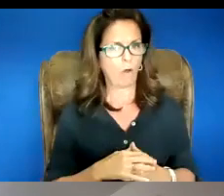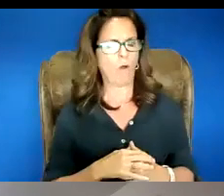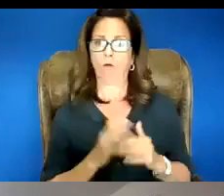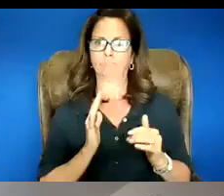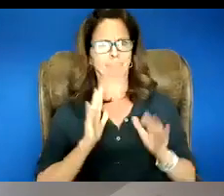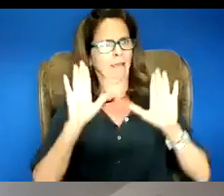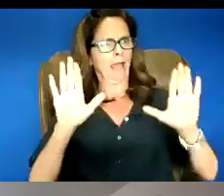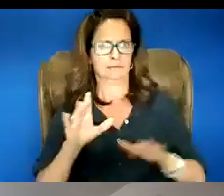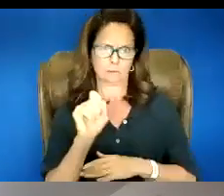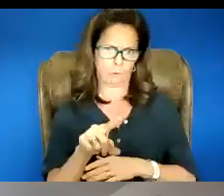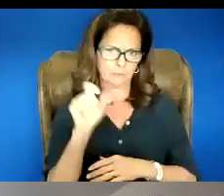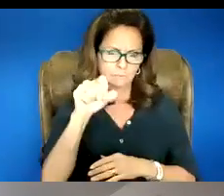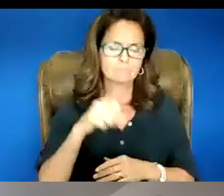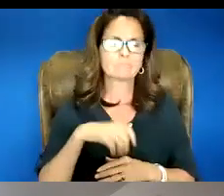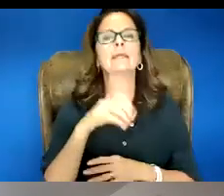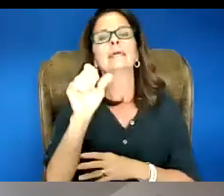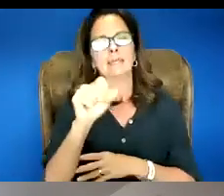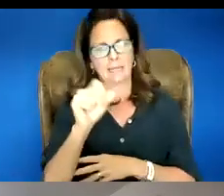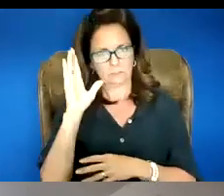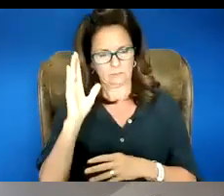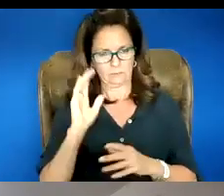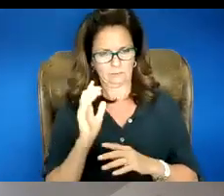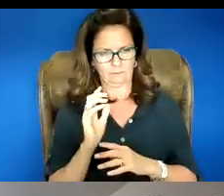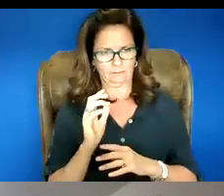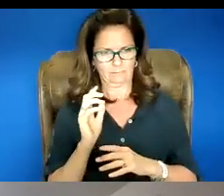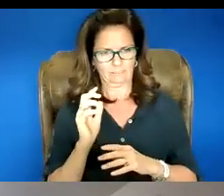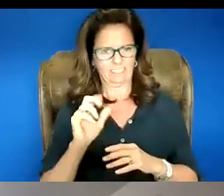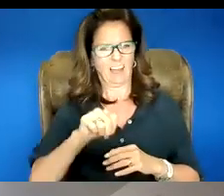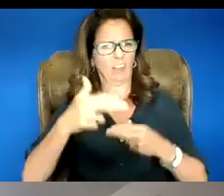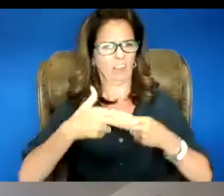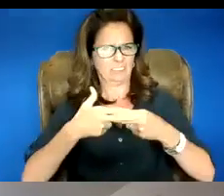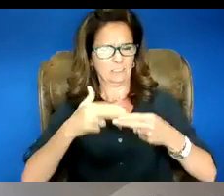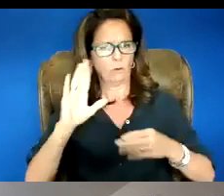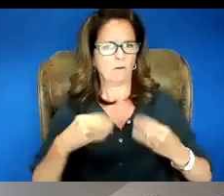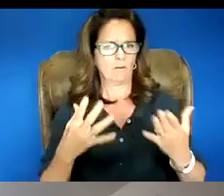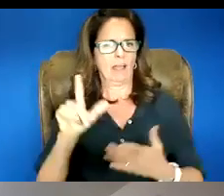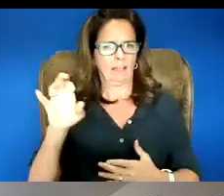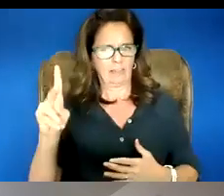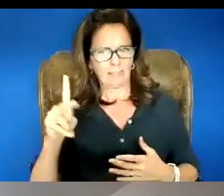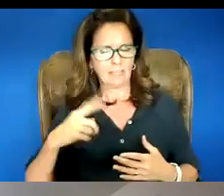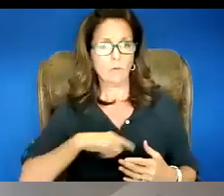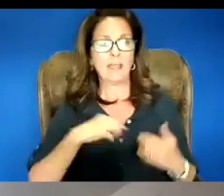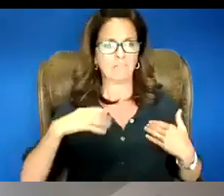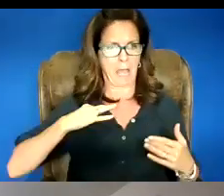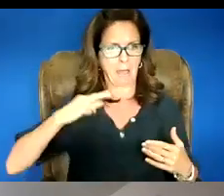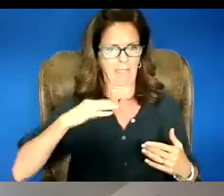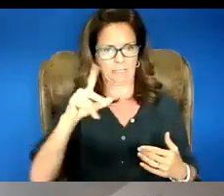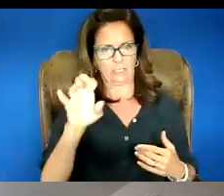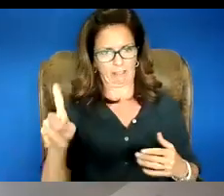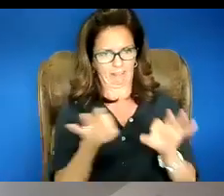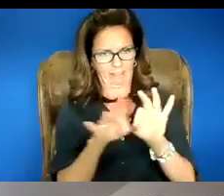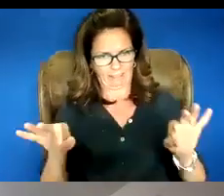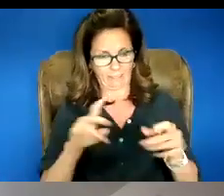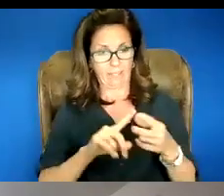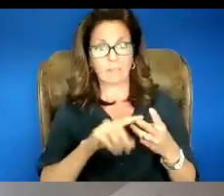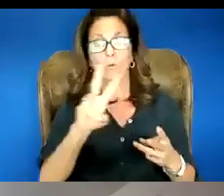excellent questions. And yes, we will provide you with the link. We now have an application link, and our website has gone